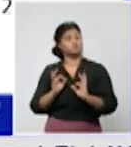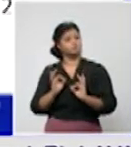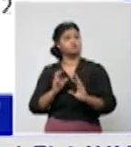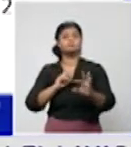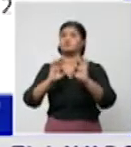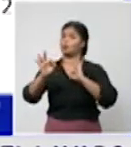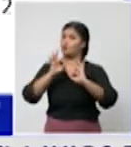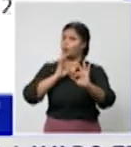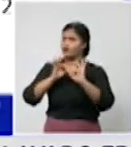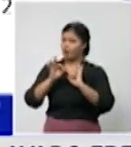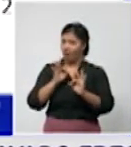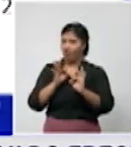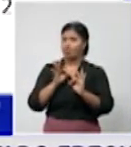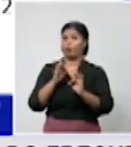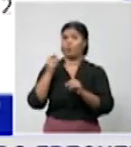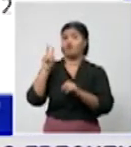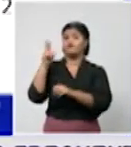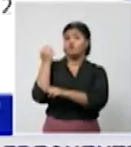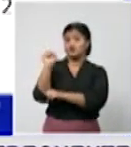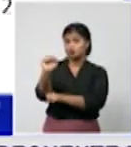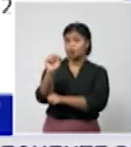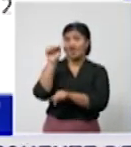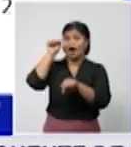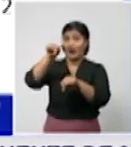19,614 deaths, and Colombia with